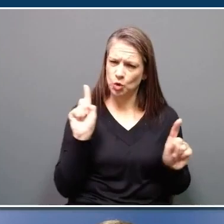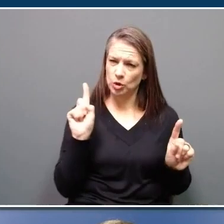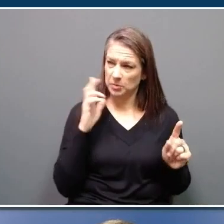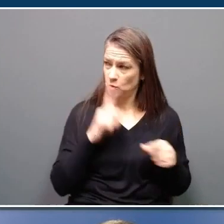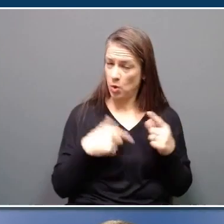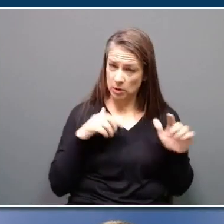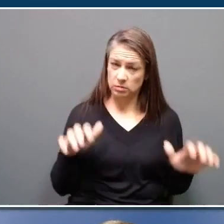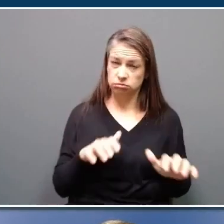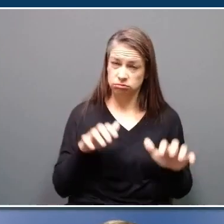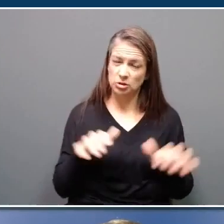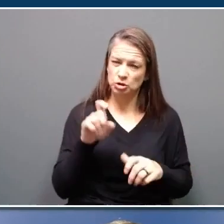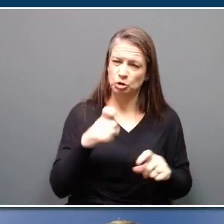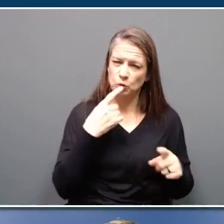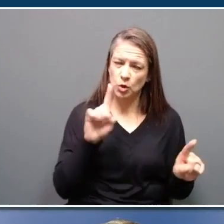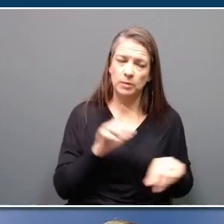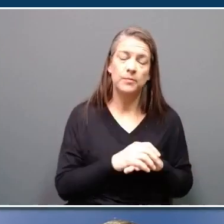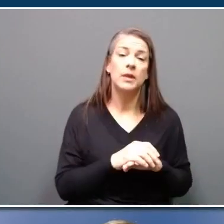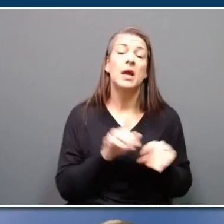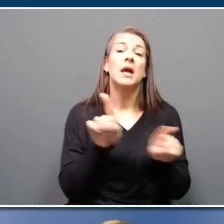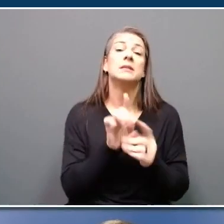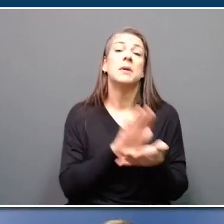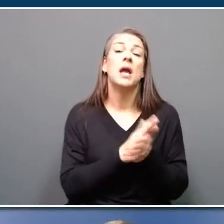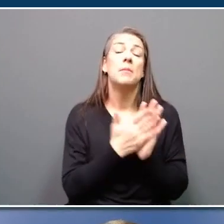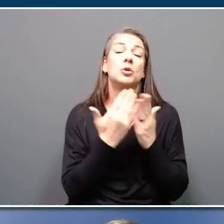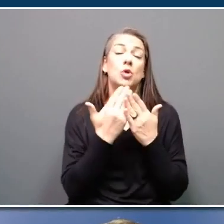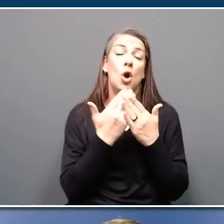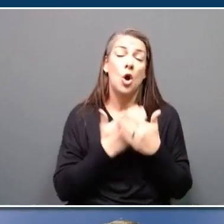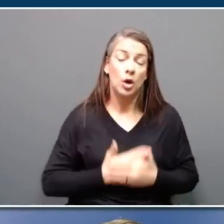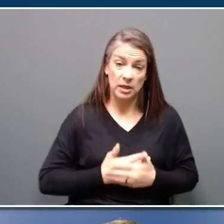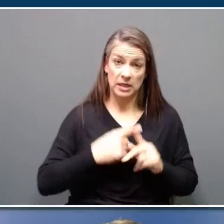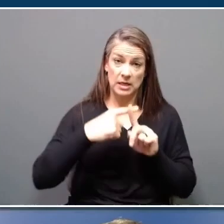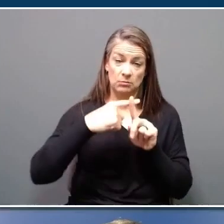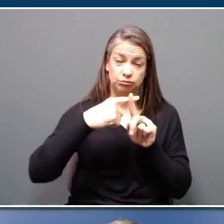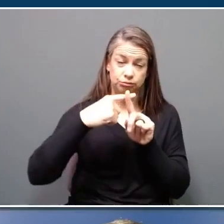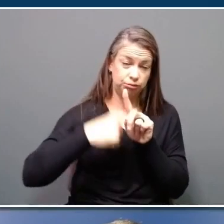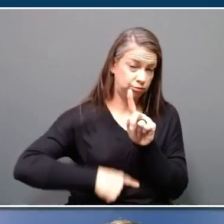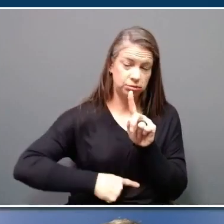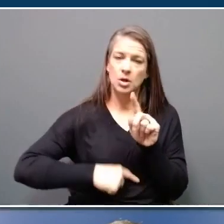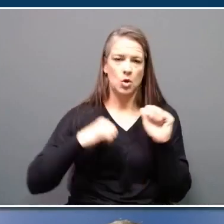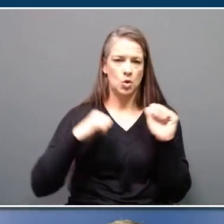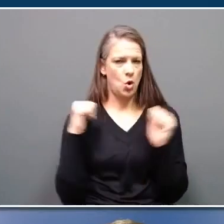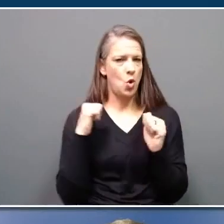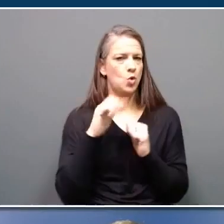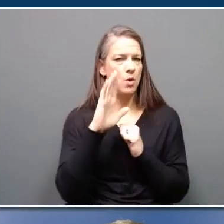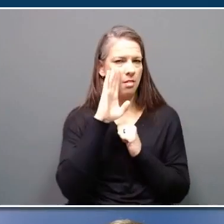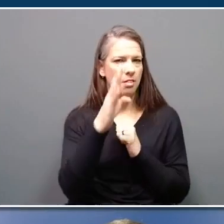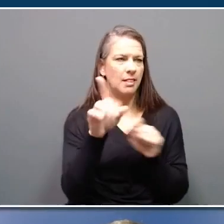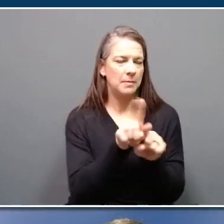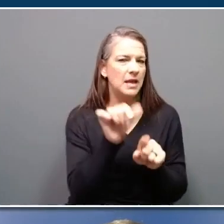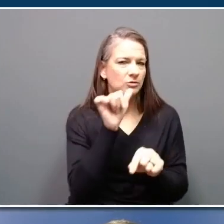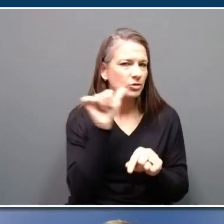should work. But then as it gets dark and our temperatures are going to plunge again, it's going to get just as cold as it was yesterday